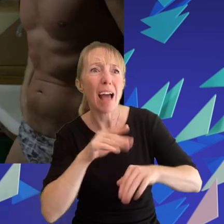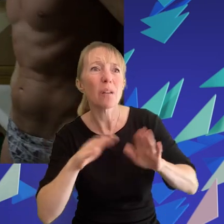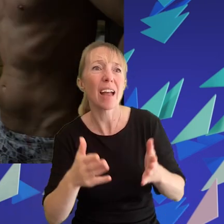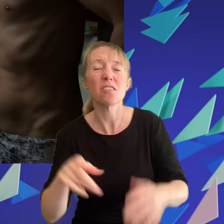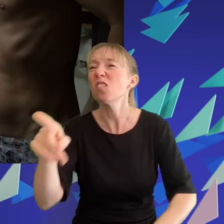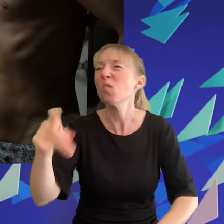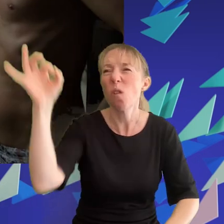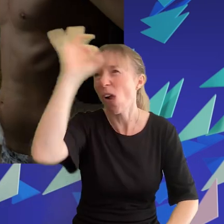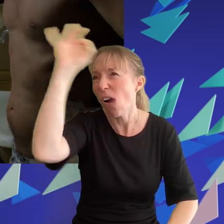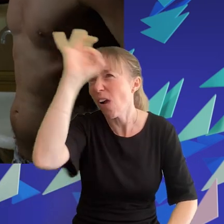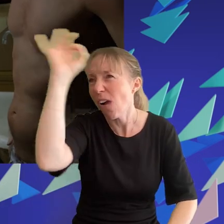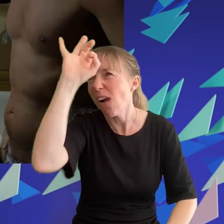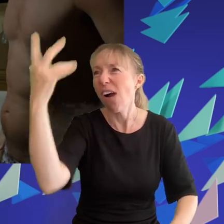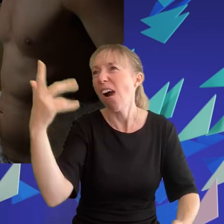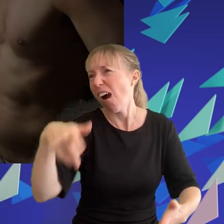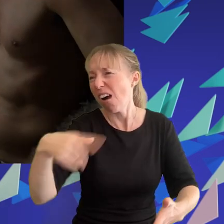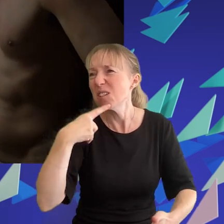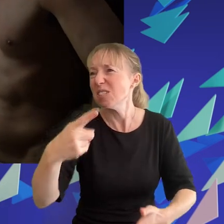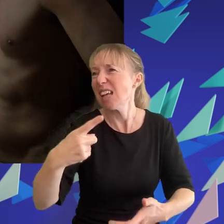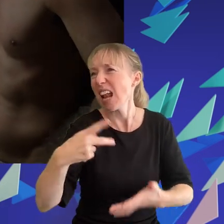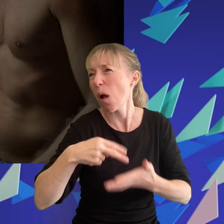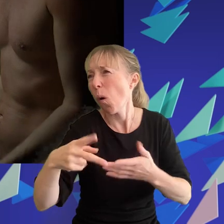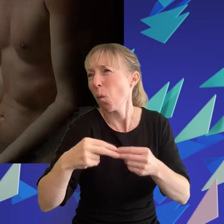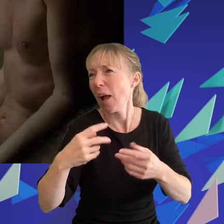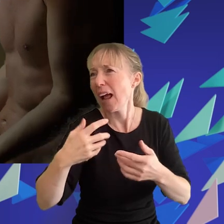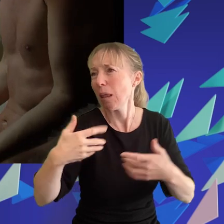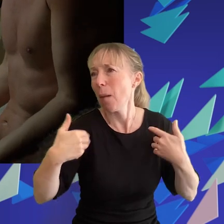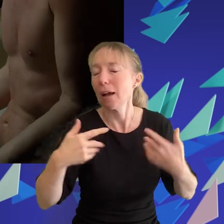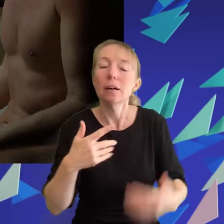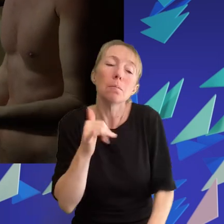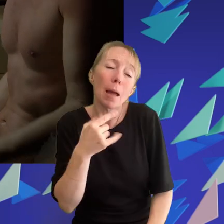no fucking idea. So working with Rick and Thompson's like waltzing with a monkey? Huh?